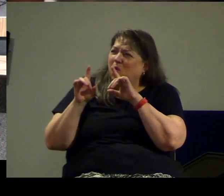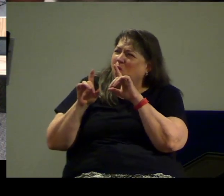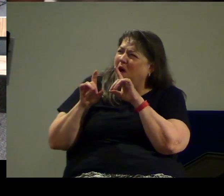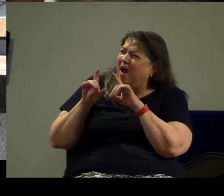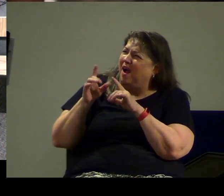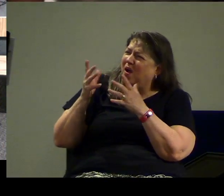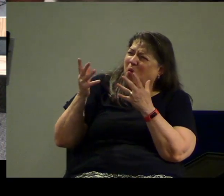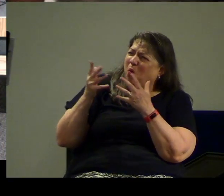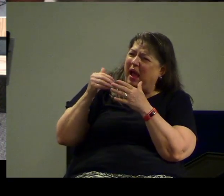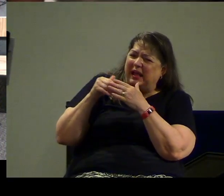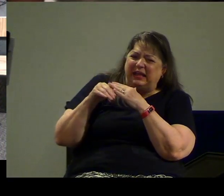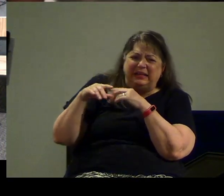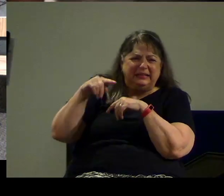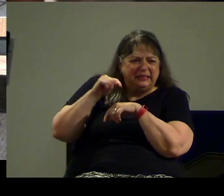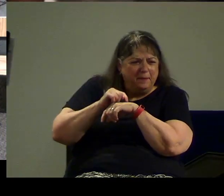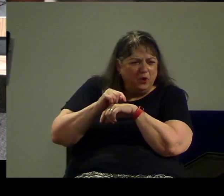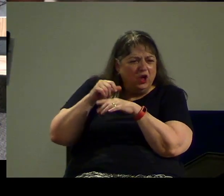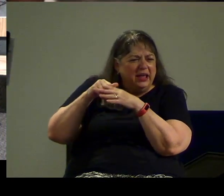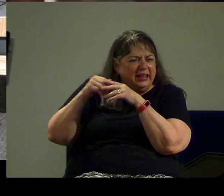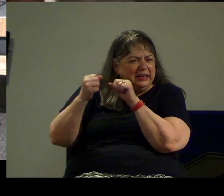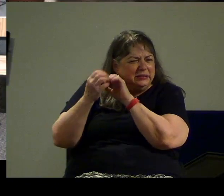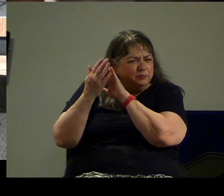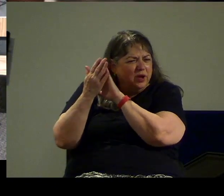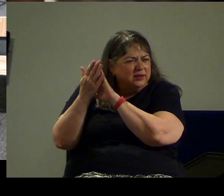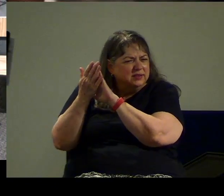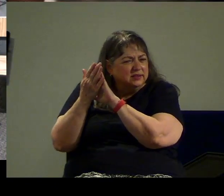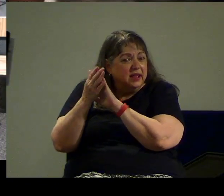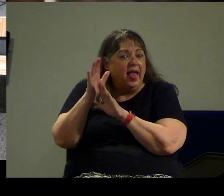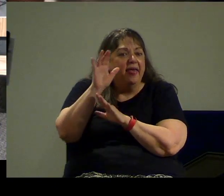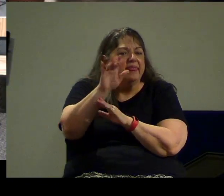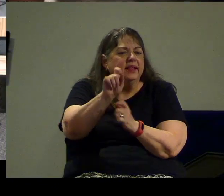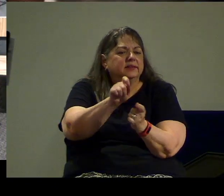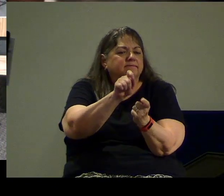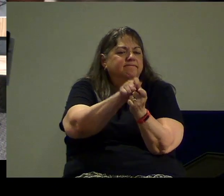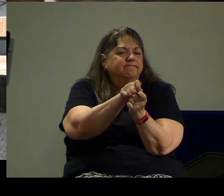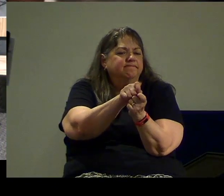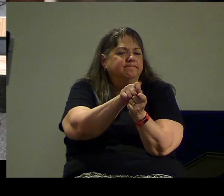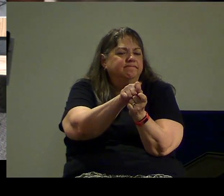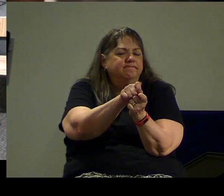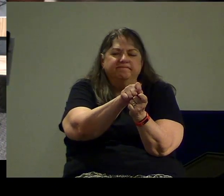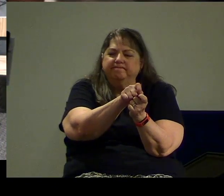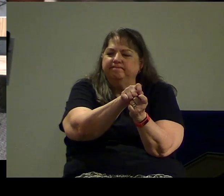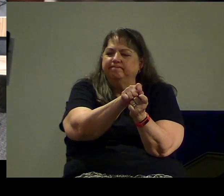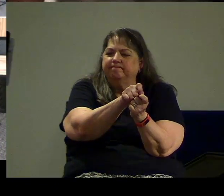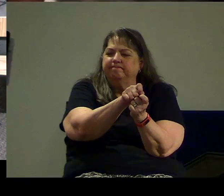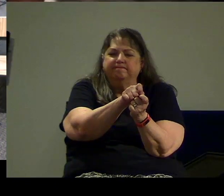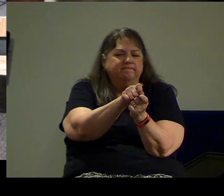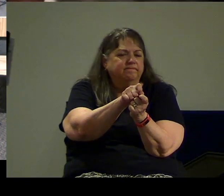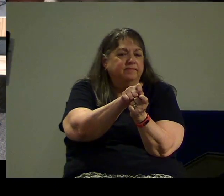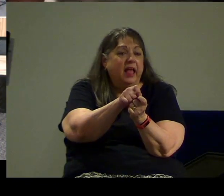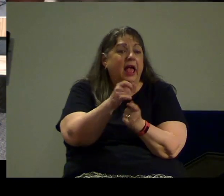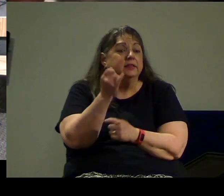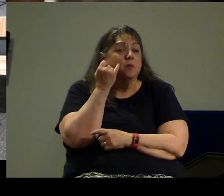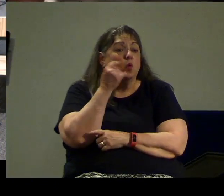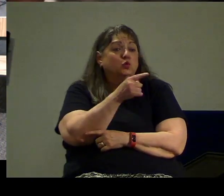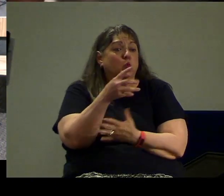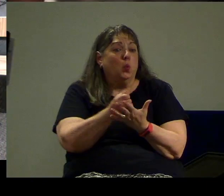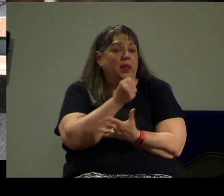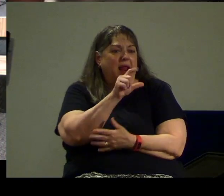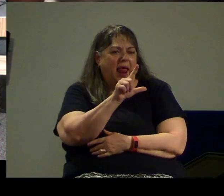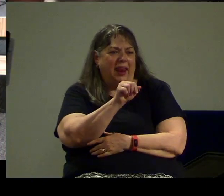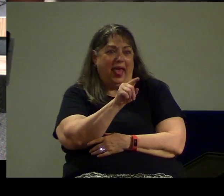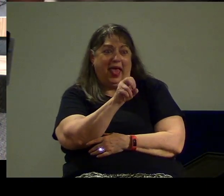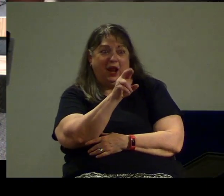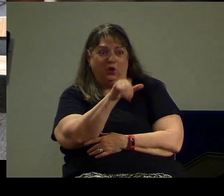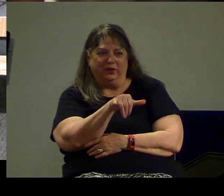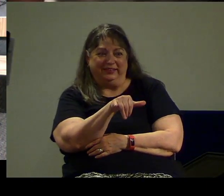temple, in his presence. That's the key. If you were to hit the lottery today, and